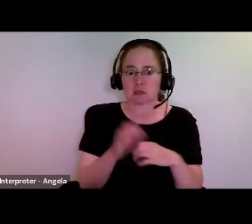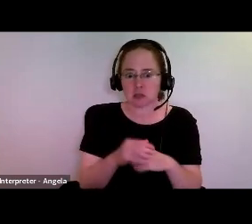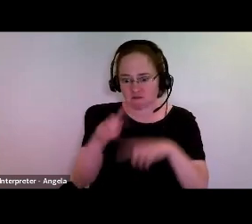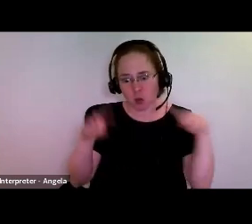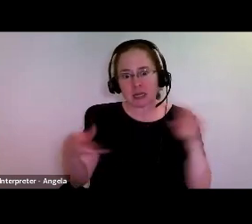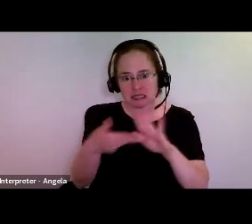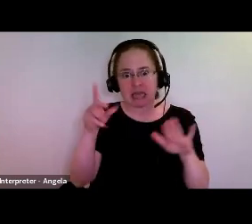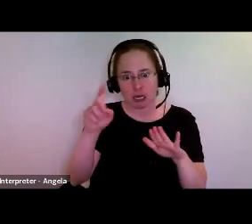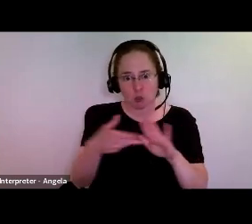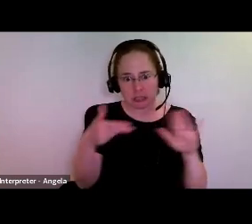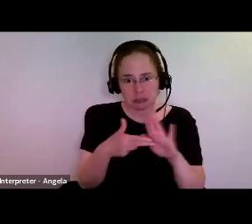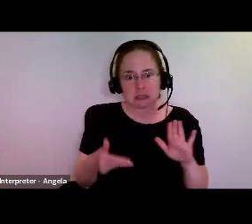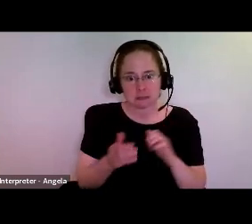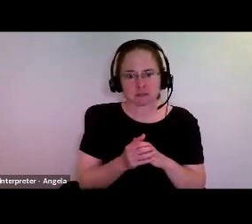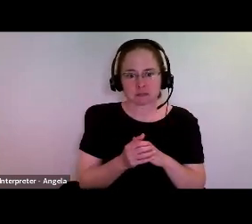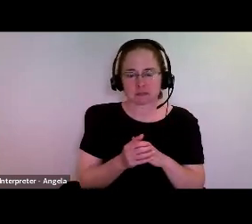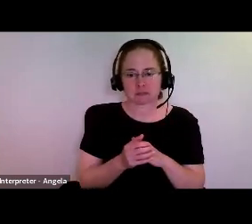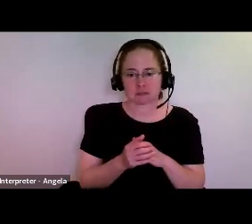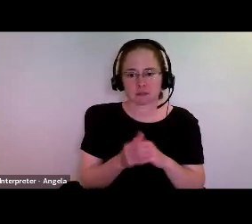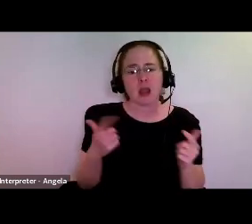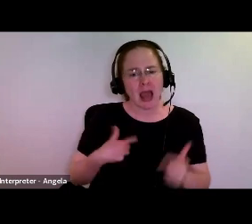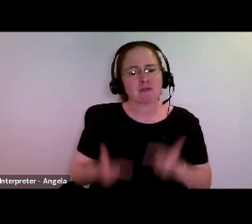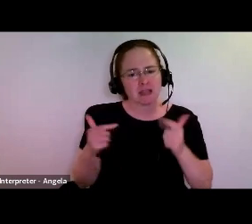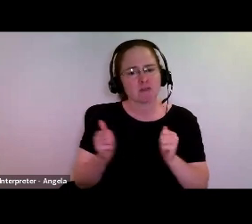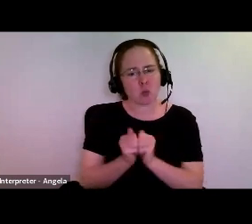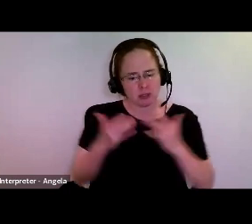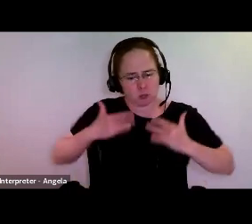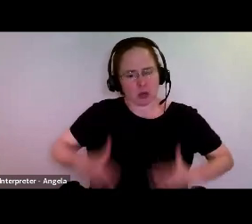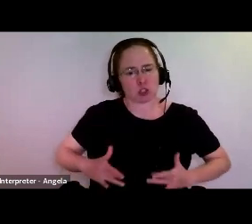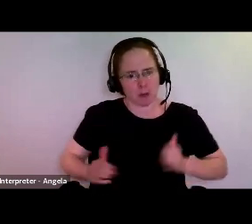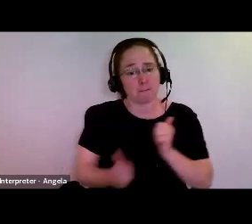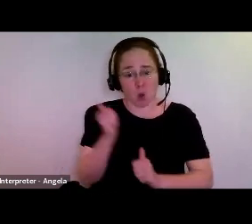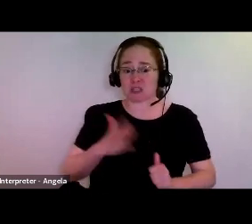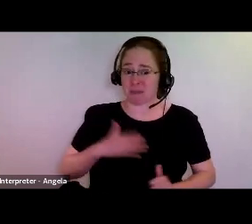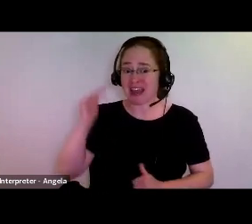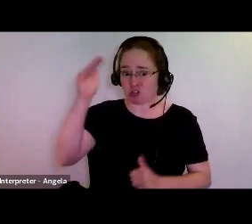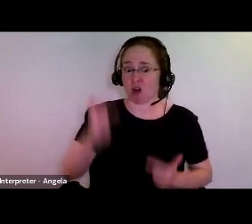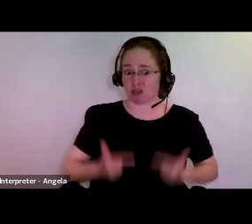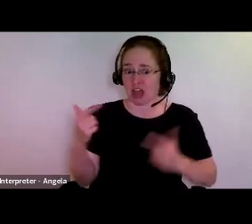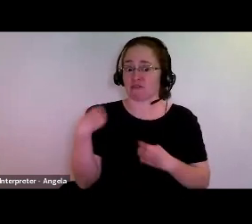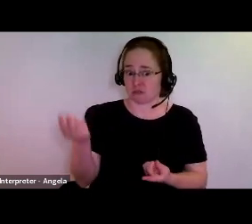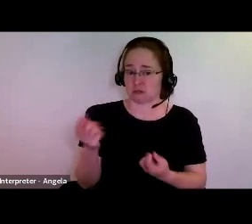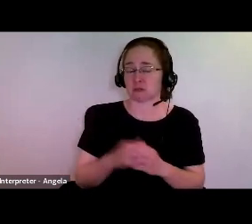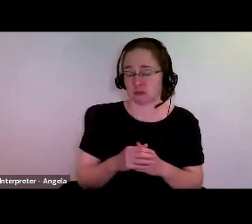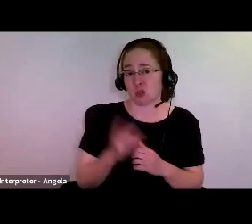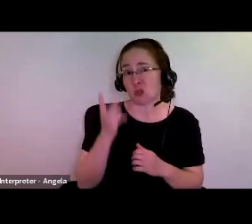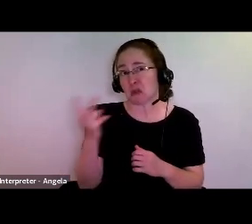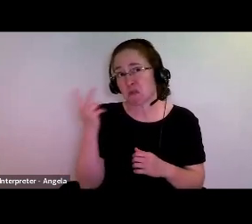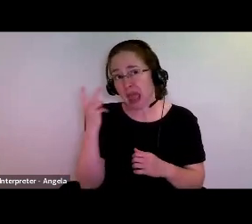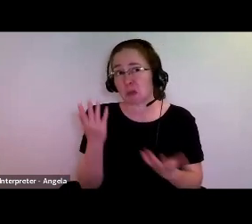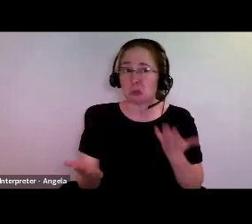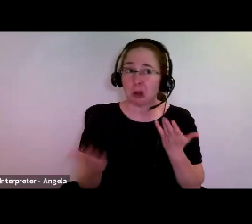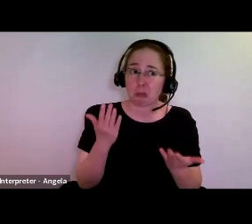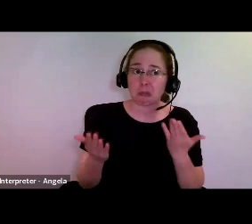various diagnoses. And I've lived with depression most of my adult life and looking back probably